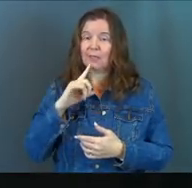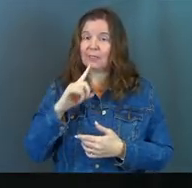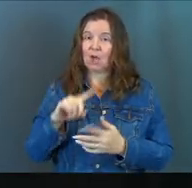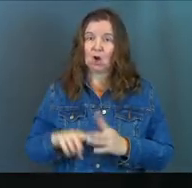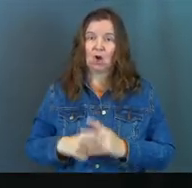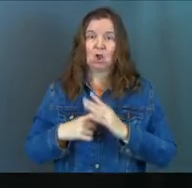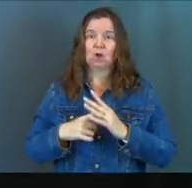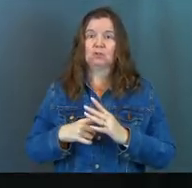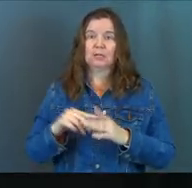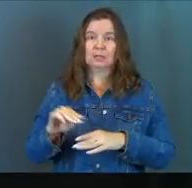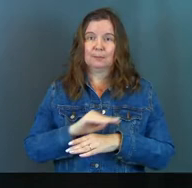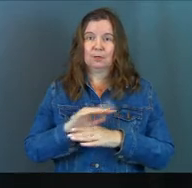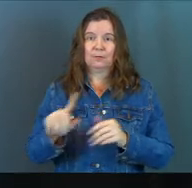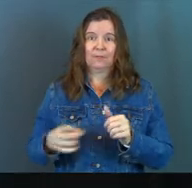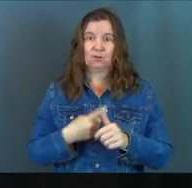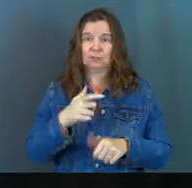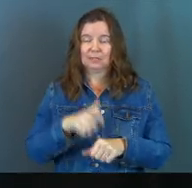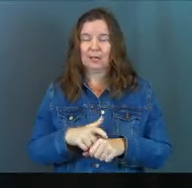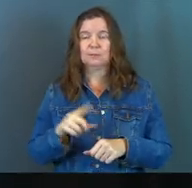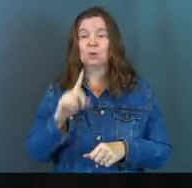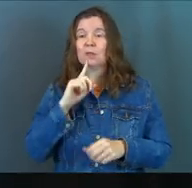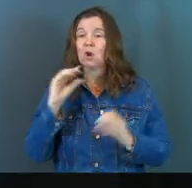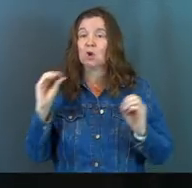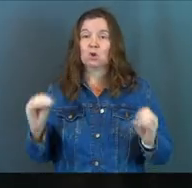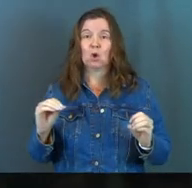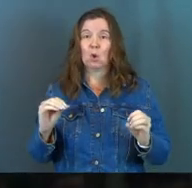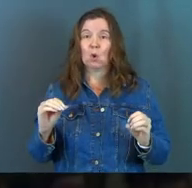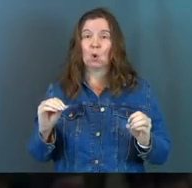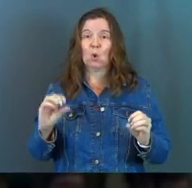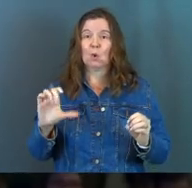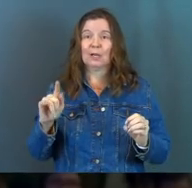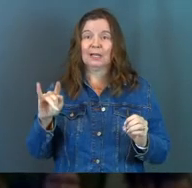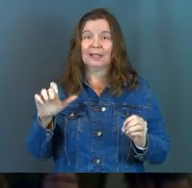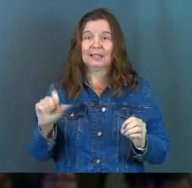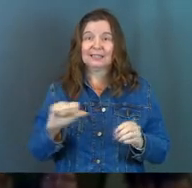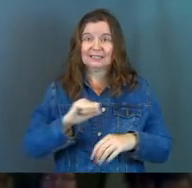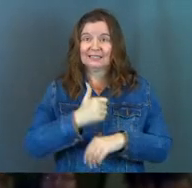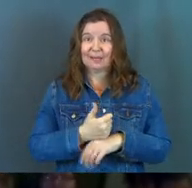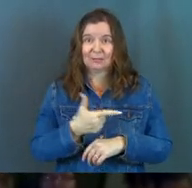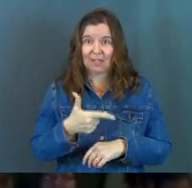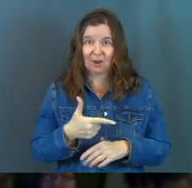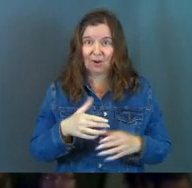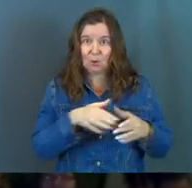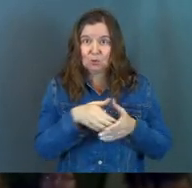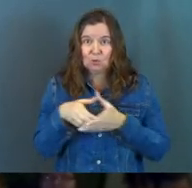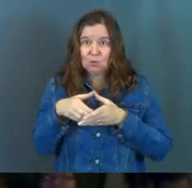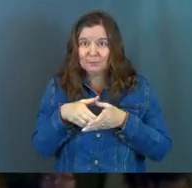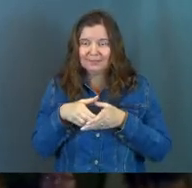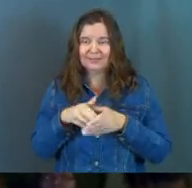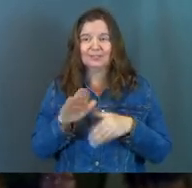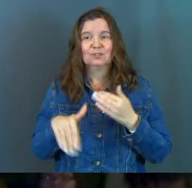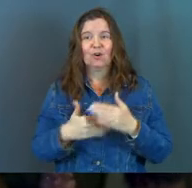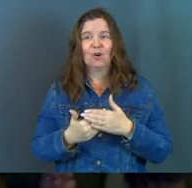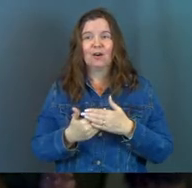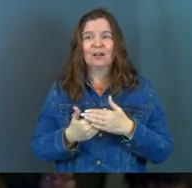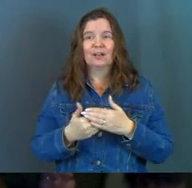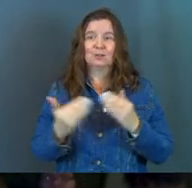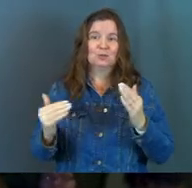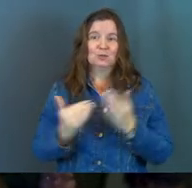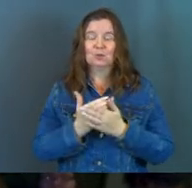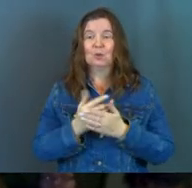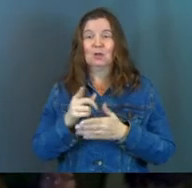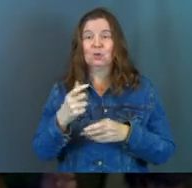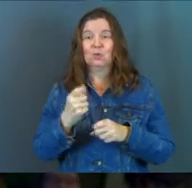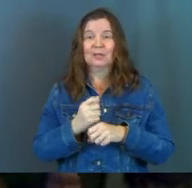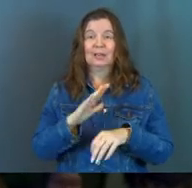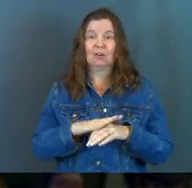are launching the ministry for the first time. So there are no cliques established there. Amen? It's all brand new.